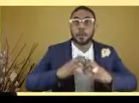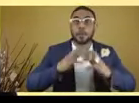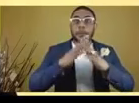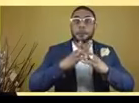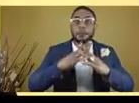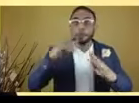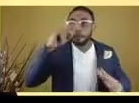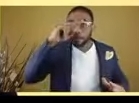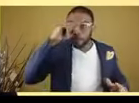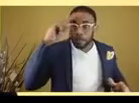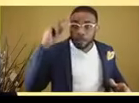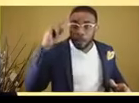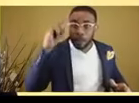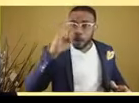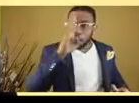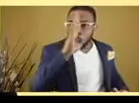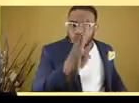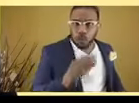Black bolder.